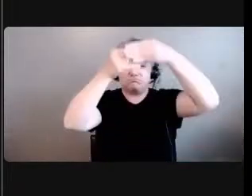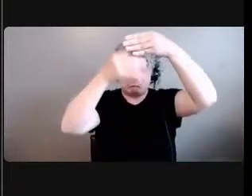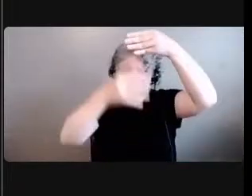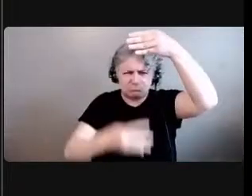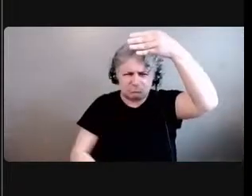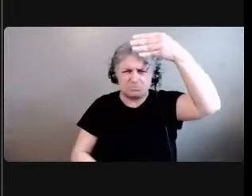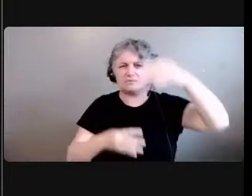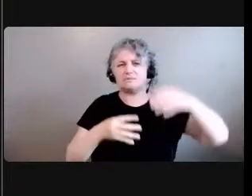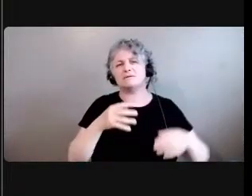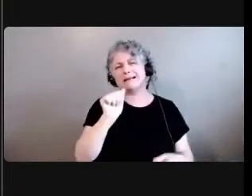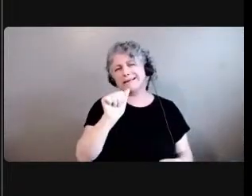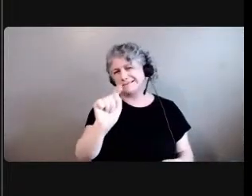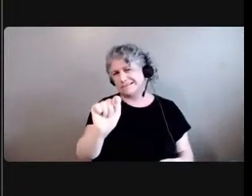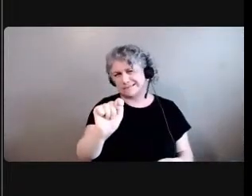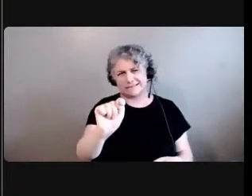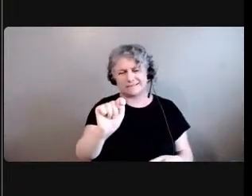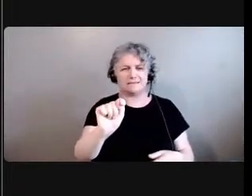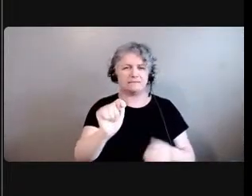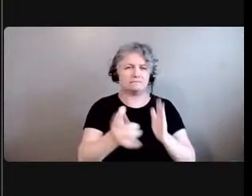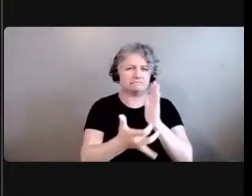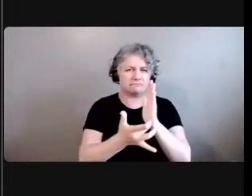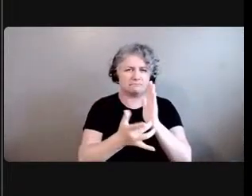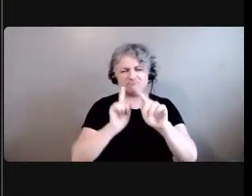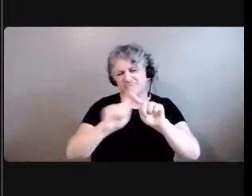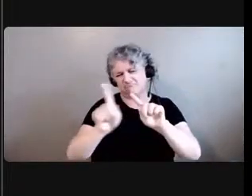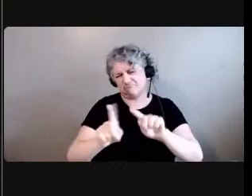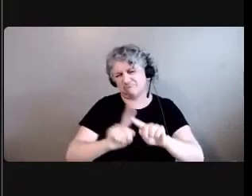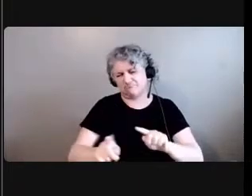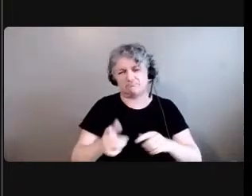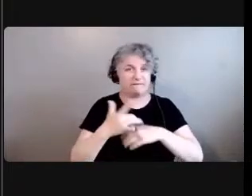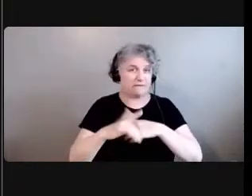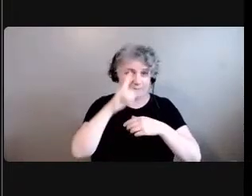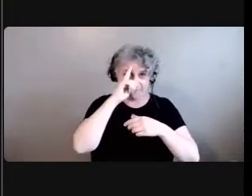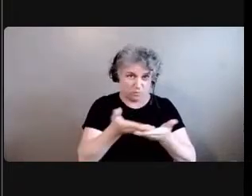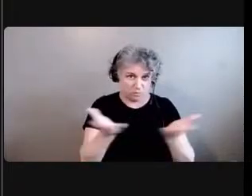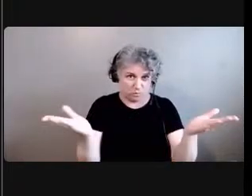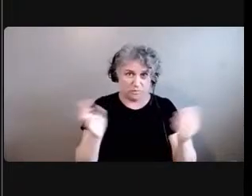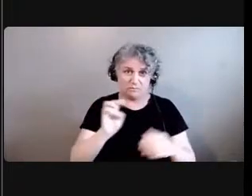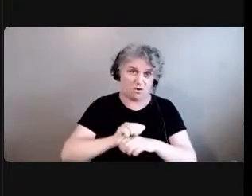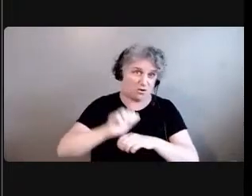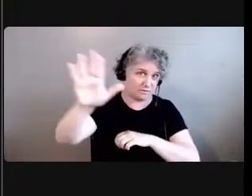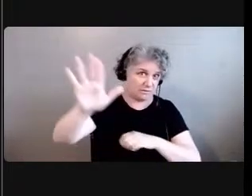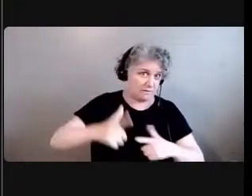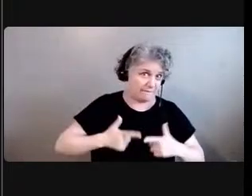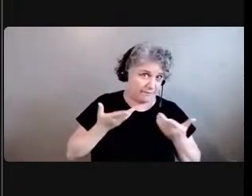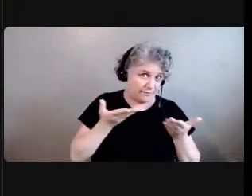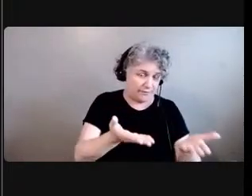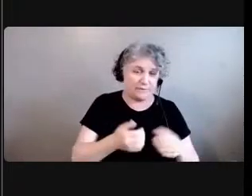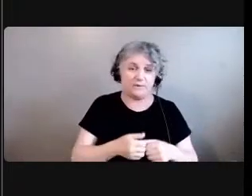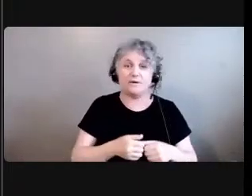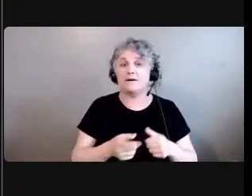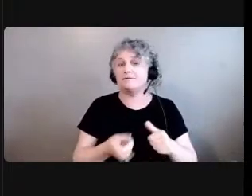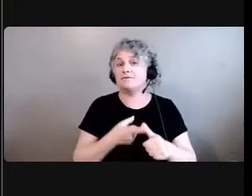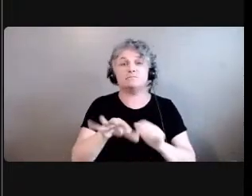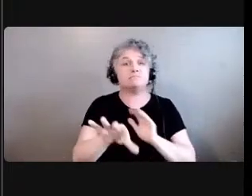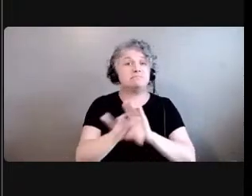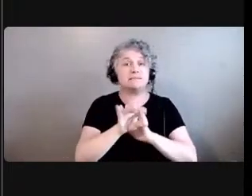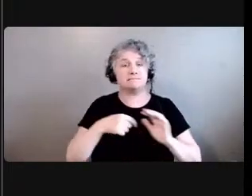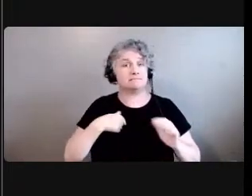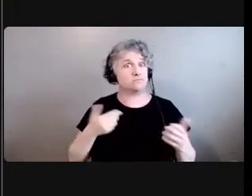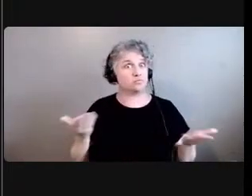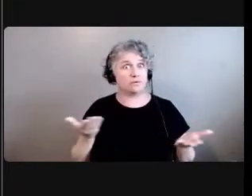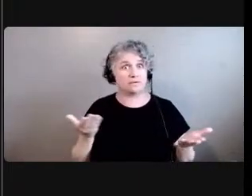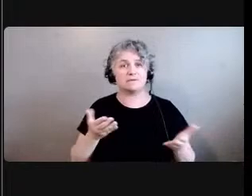AT that is available to Montanans. So the first example that I chose is an accessible kayak.